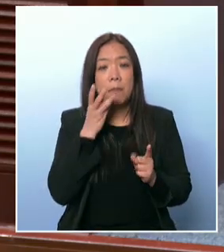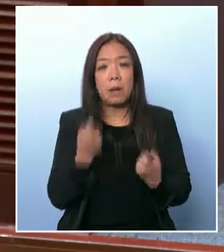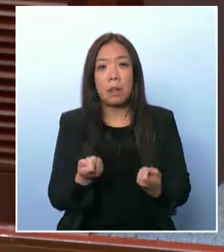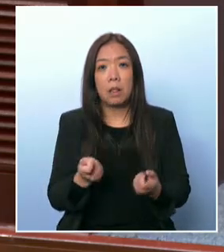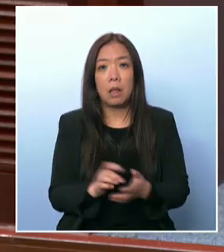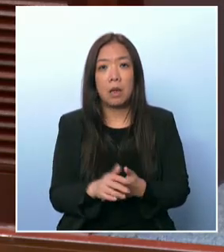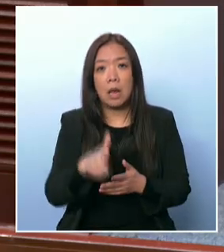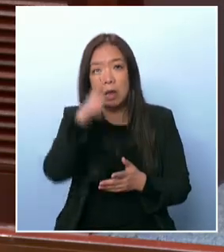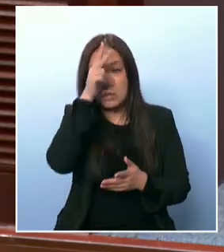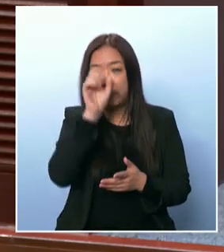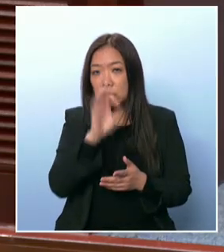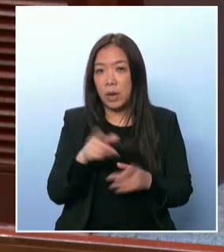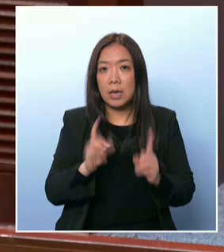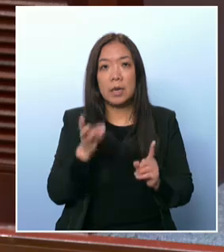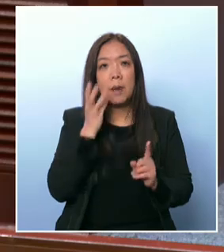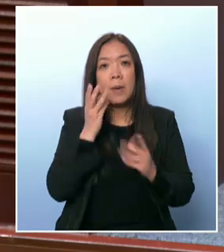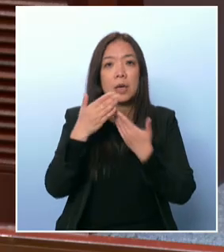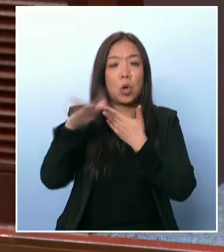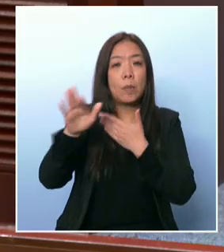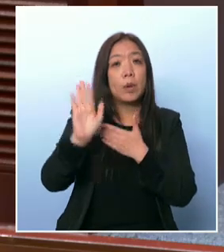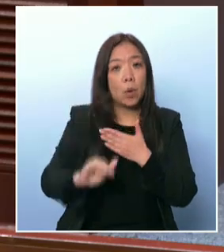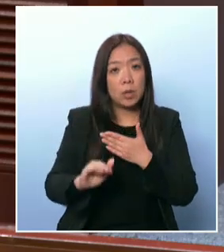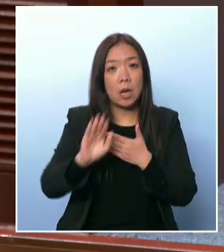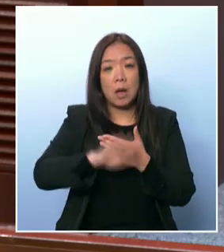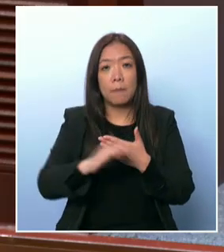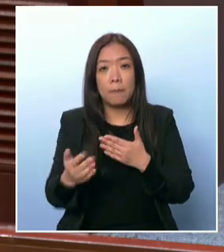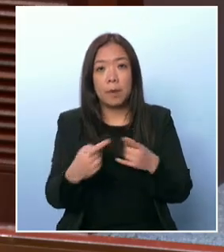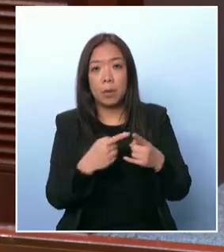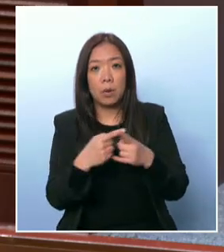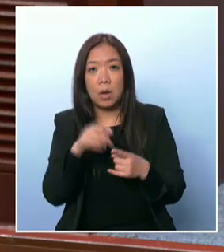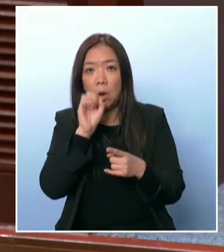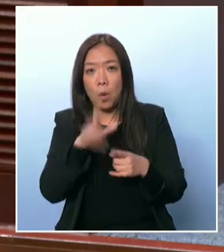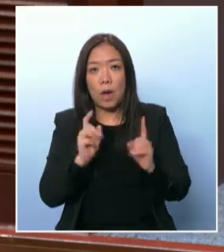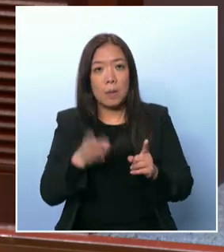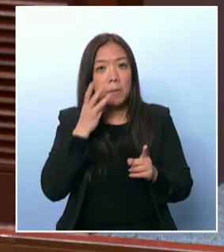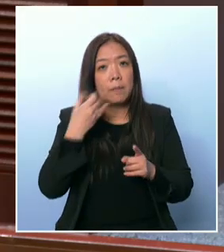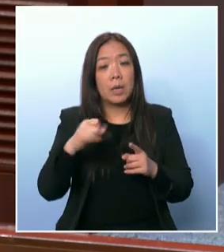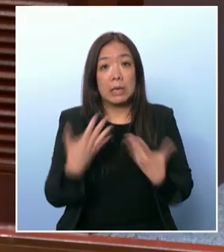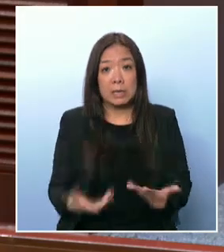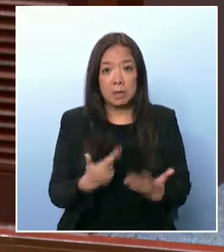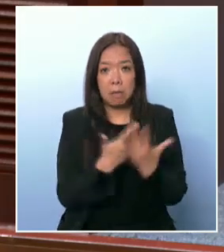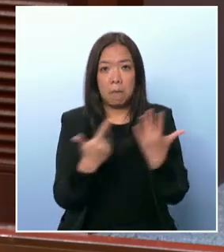It's within 100 meters distance from the construction site.